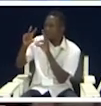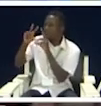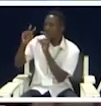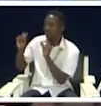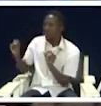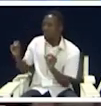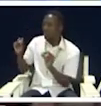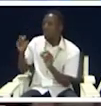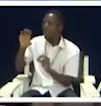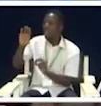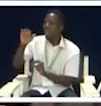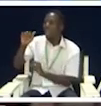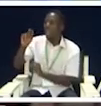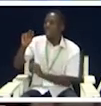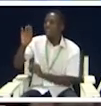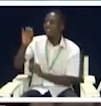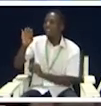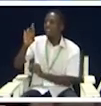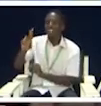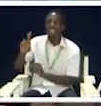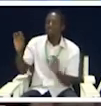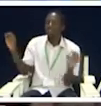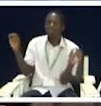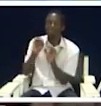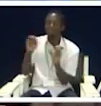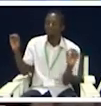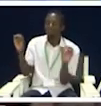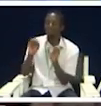found. Praise the Lord!